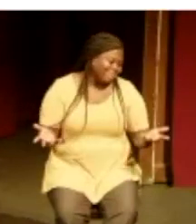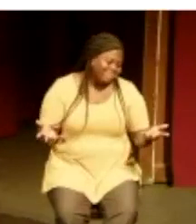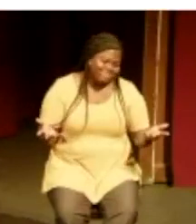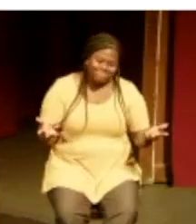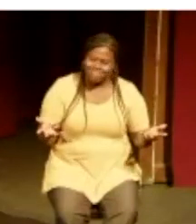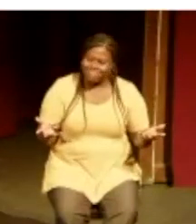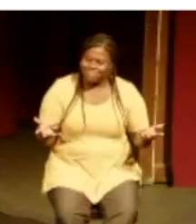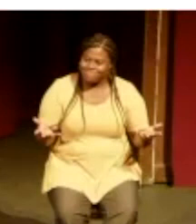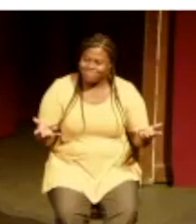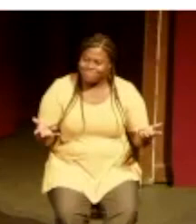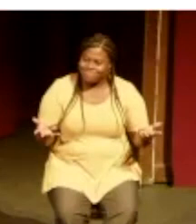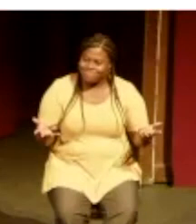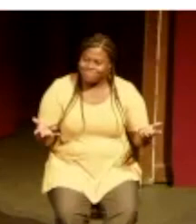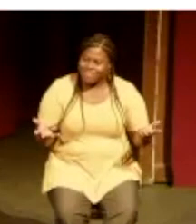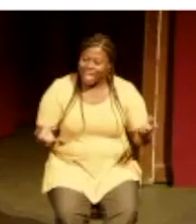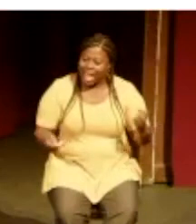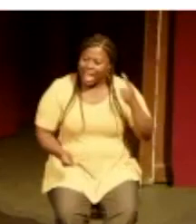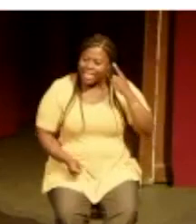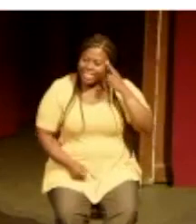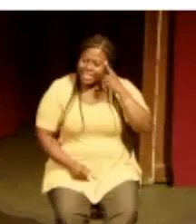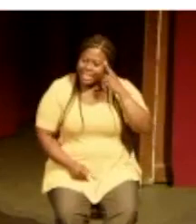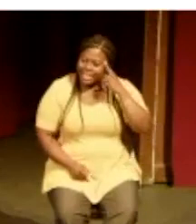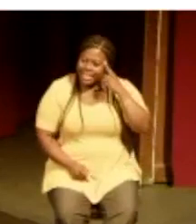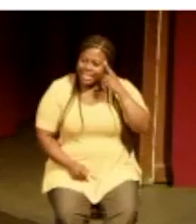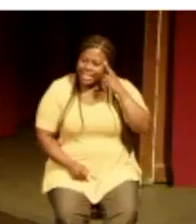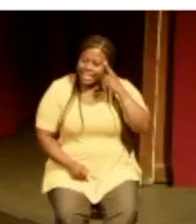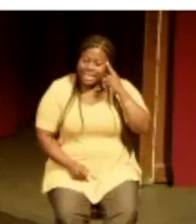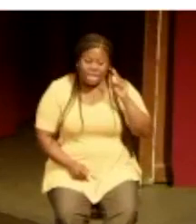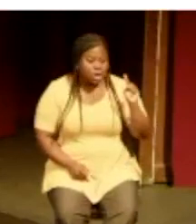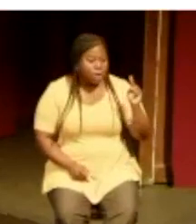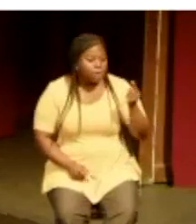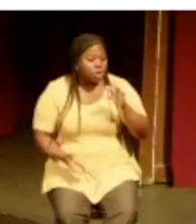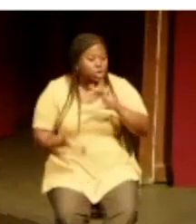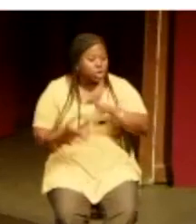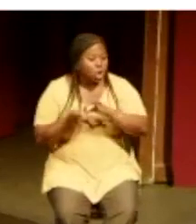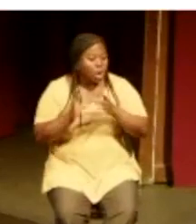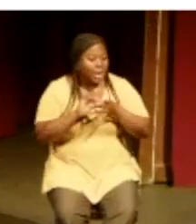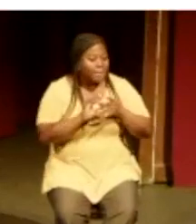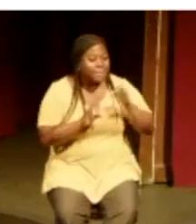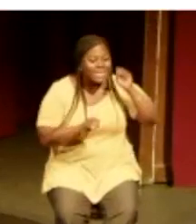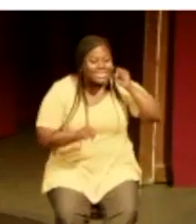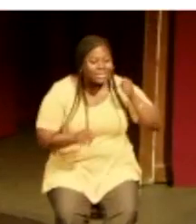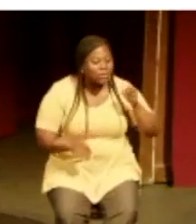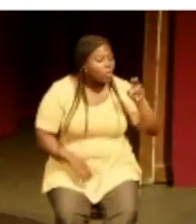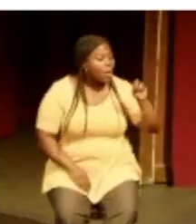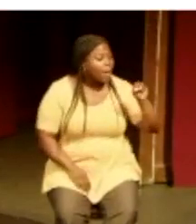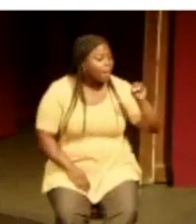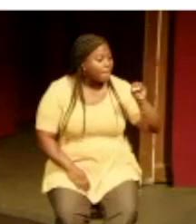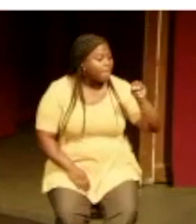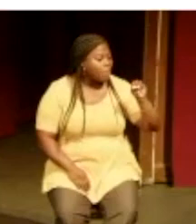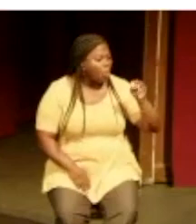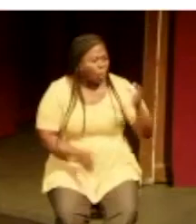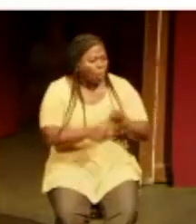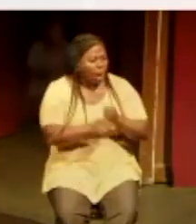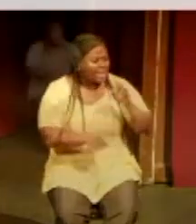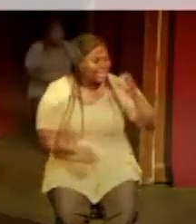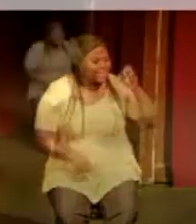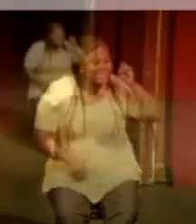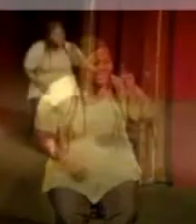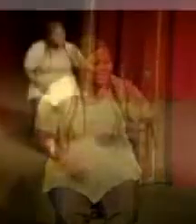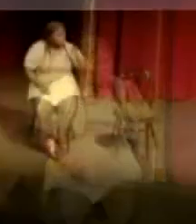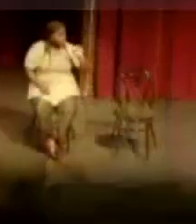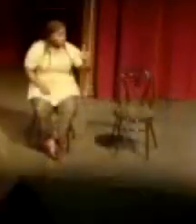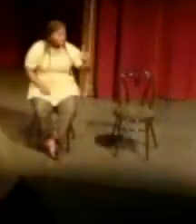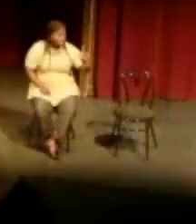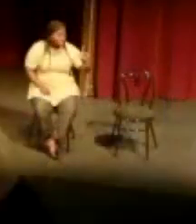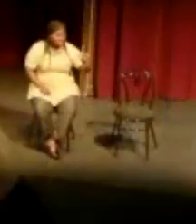I think he's the first Olympic silver medalist that we've had here at the College of the Sequoias.